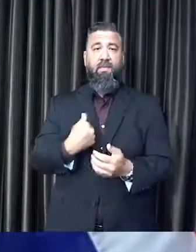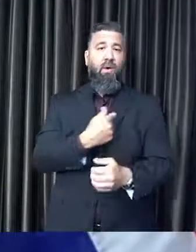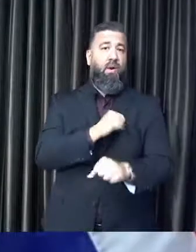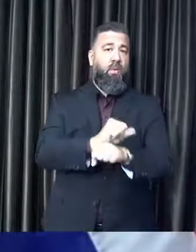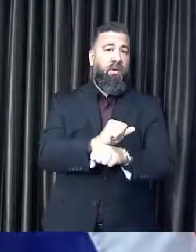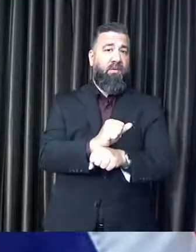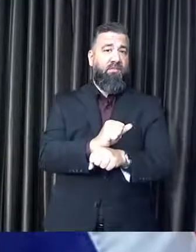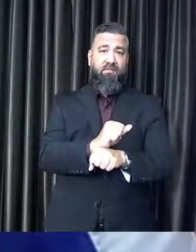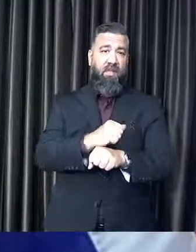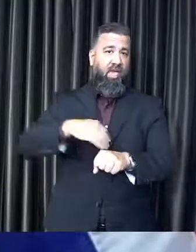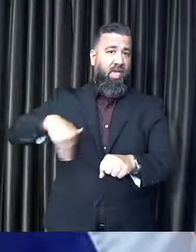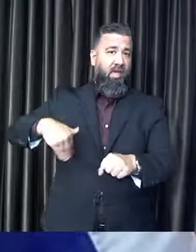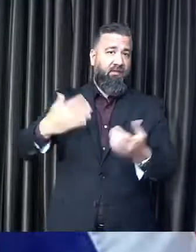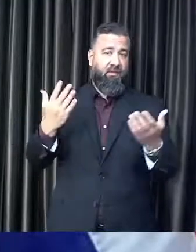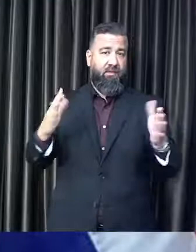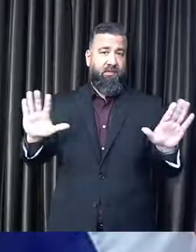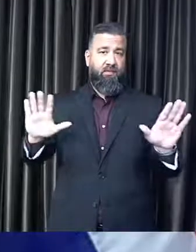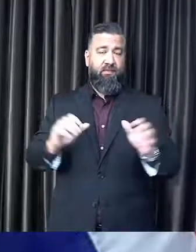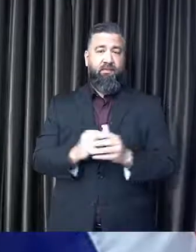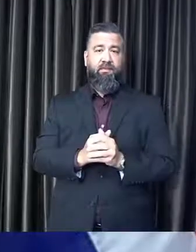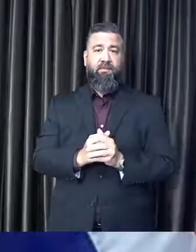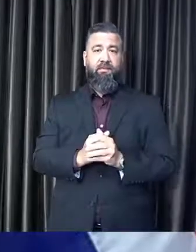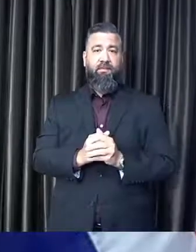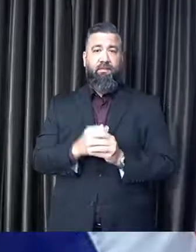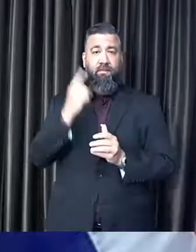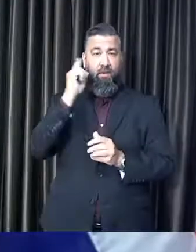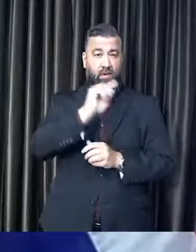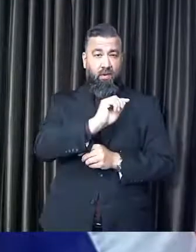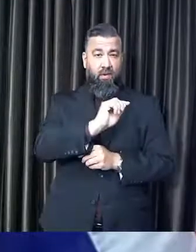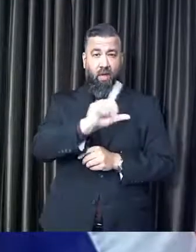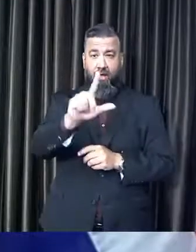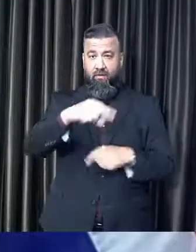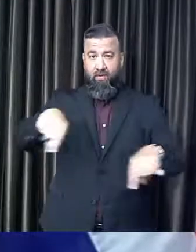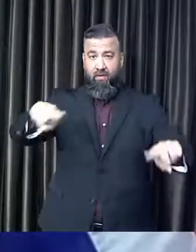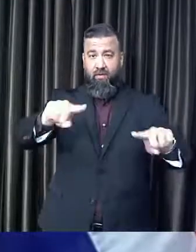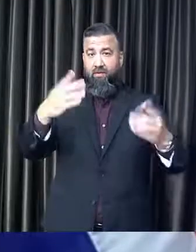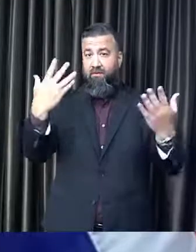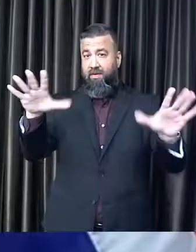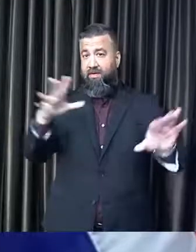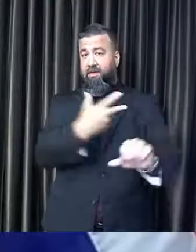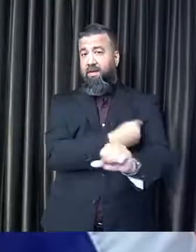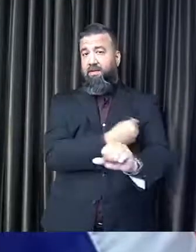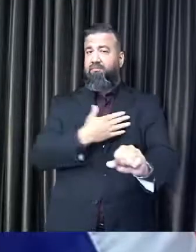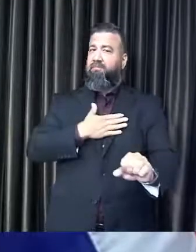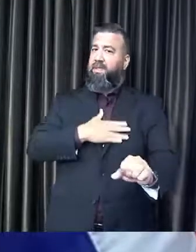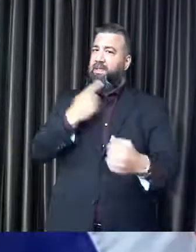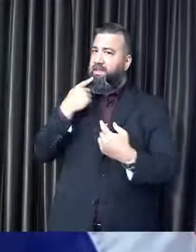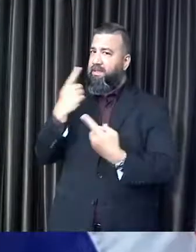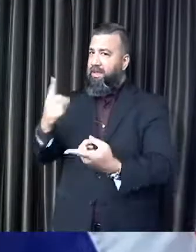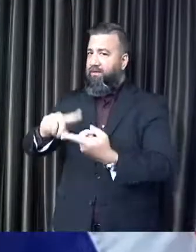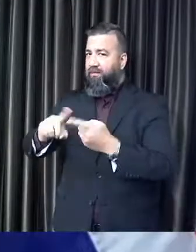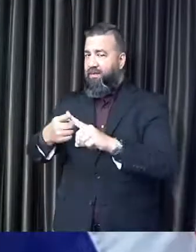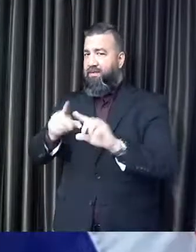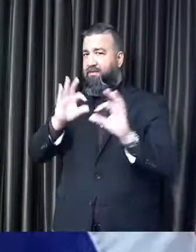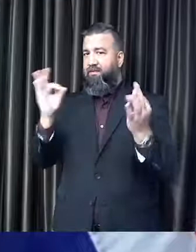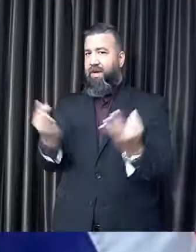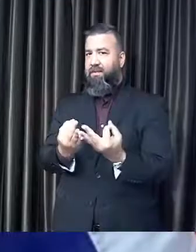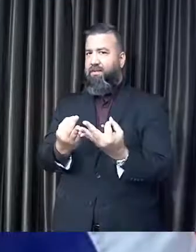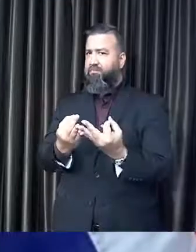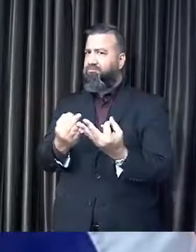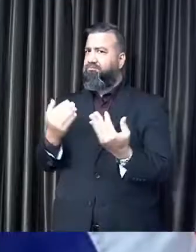over. For all of you who have been vaccinated, please tell your friends and family to do the same. We'll get there